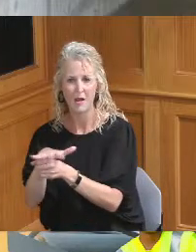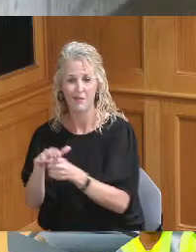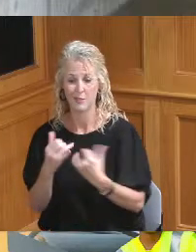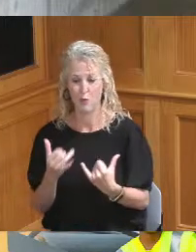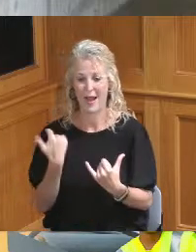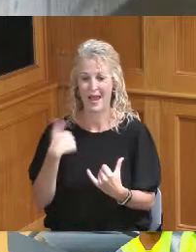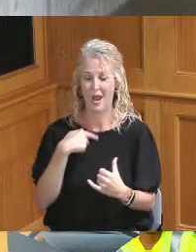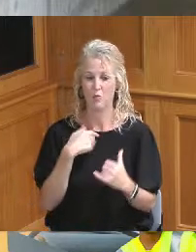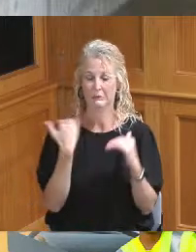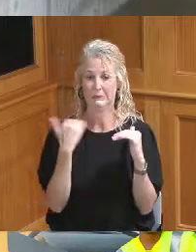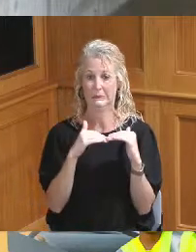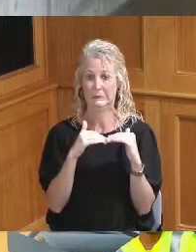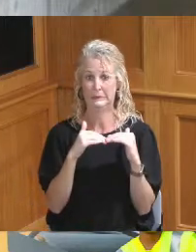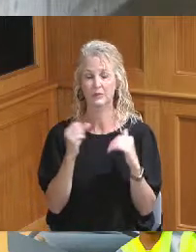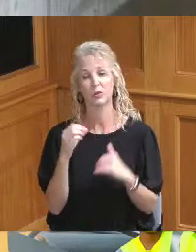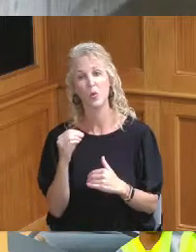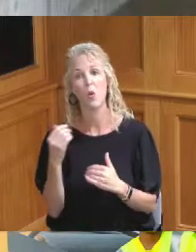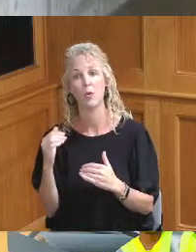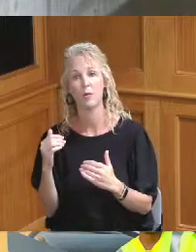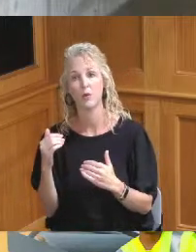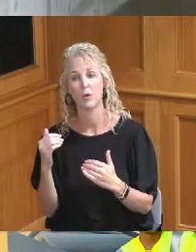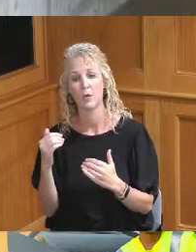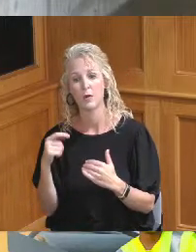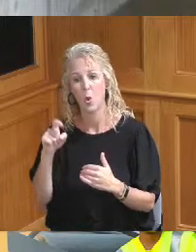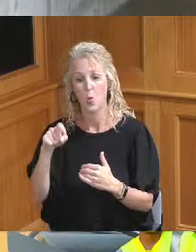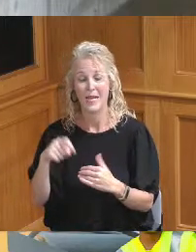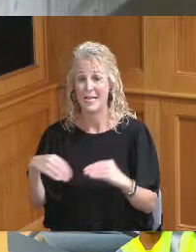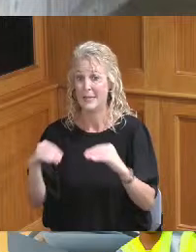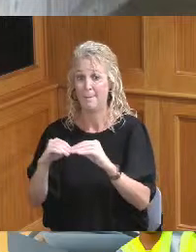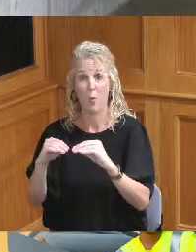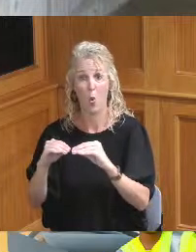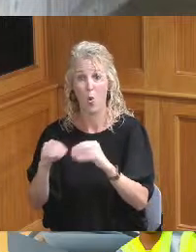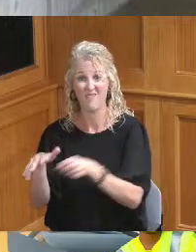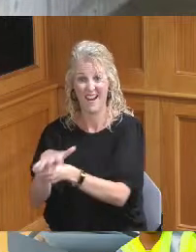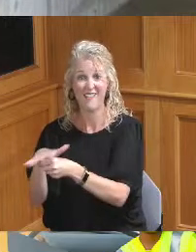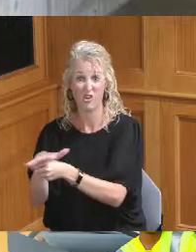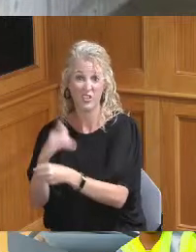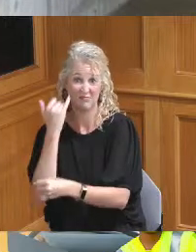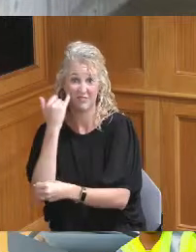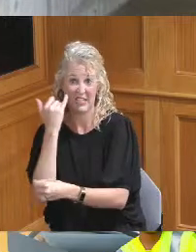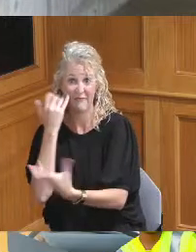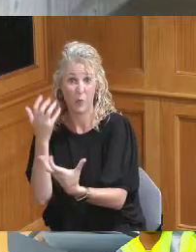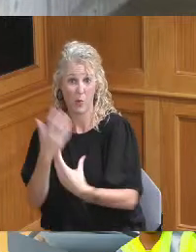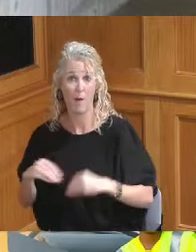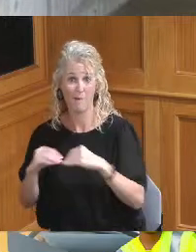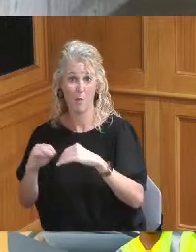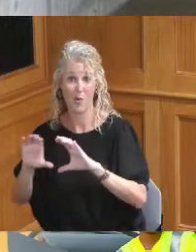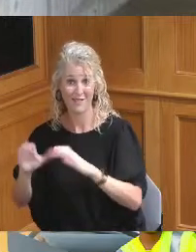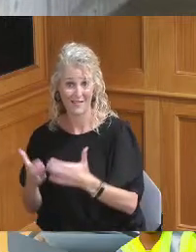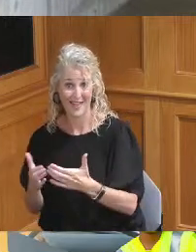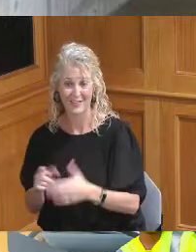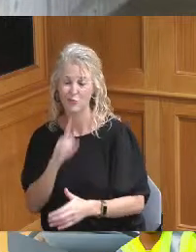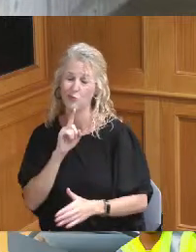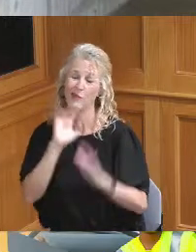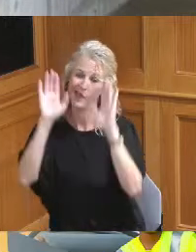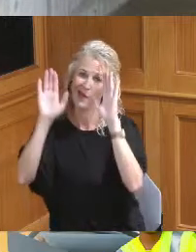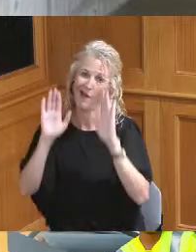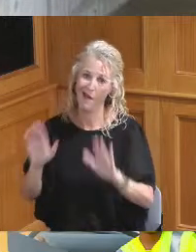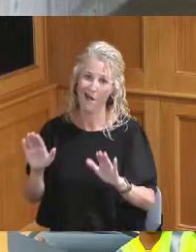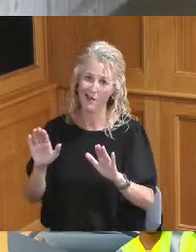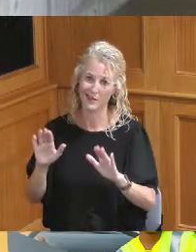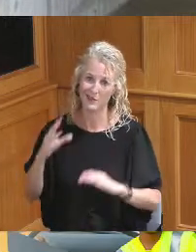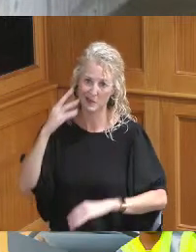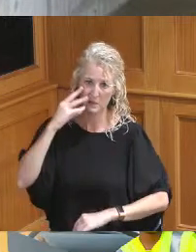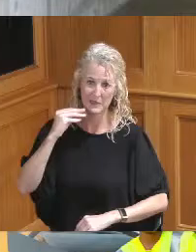amount of space at the Urban League, so being able to have co-occurring cohorts is going to be a benefit to the citizens